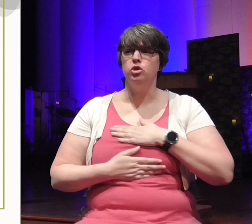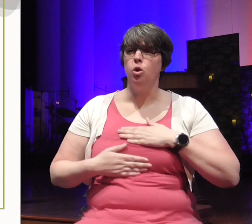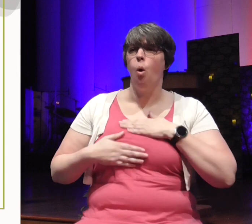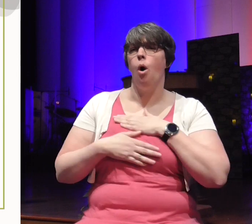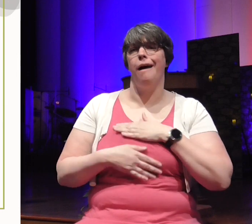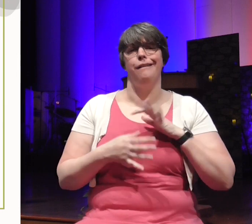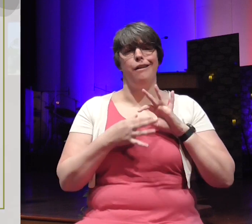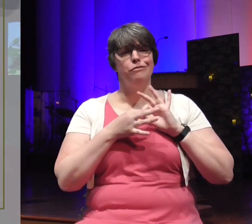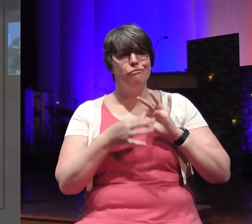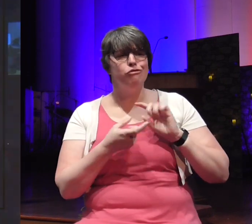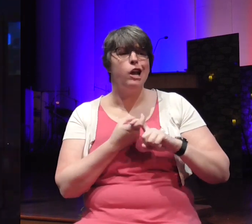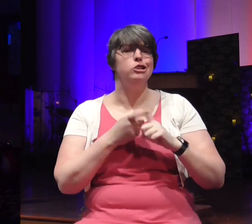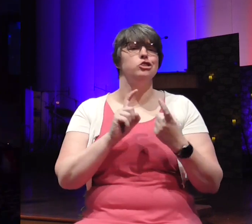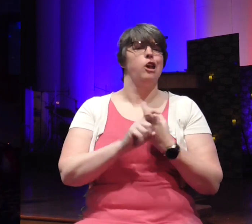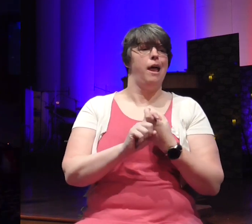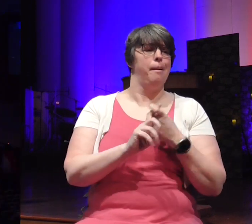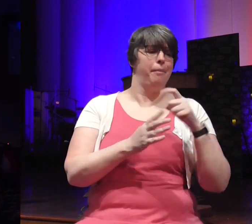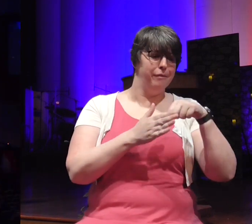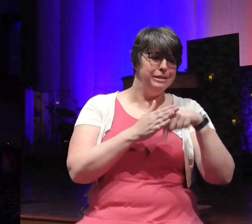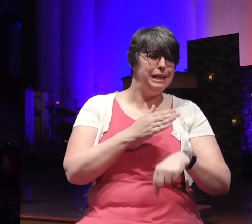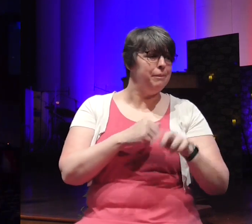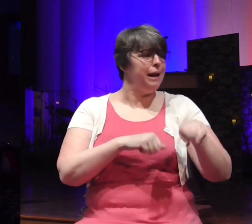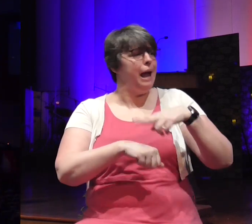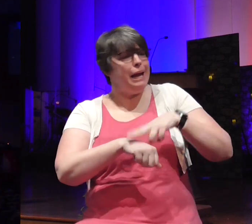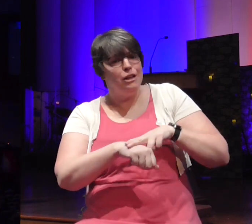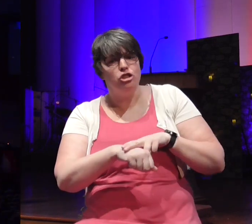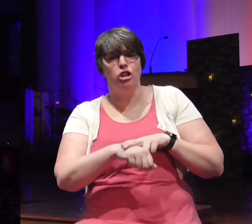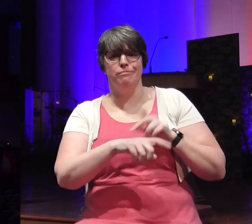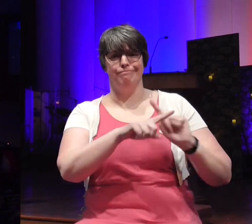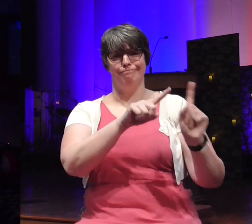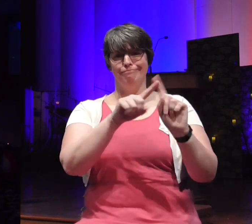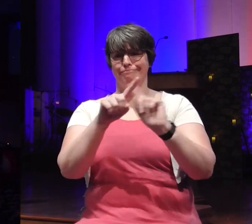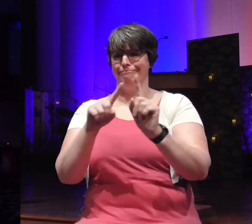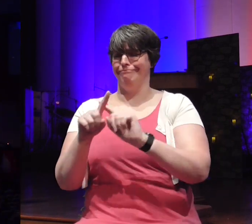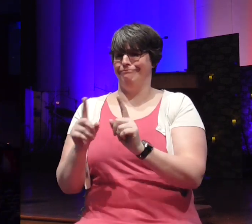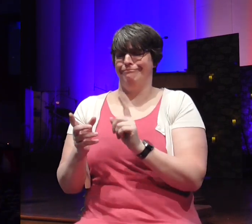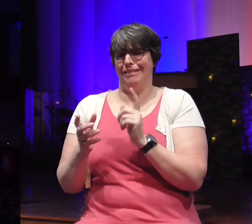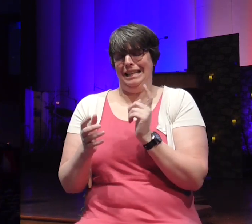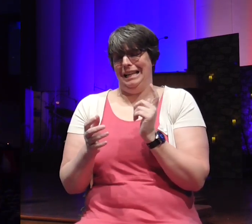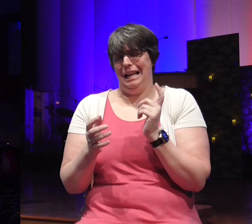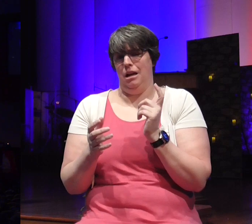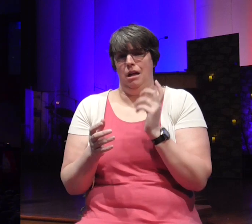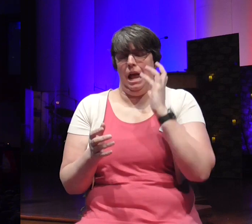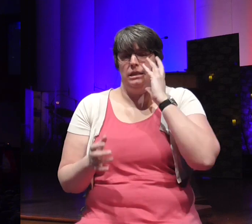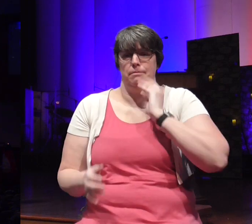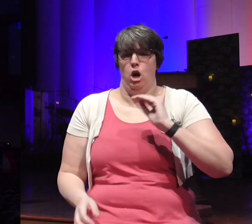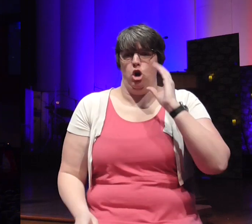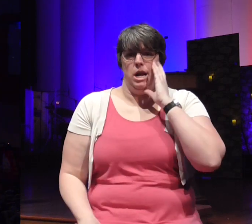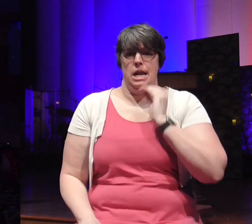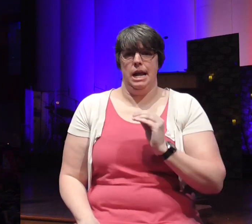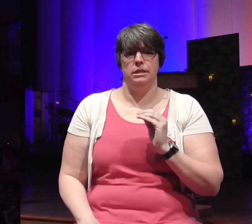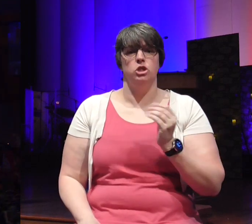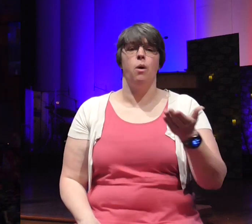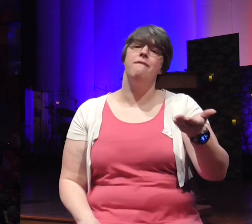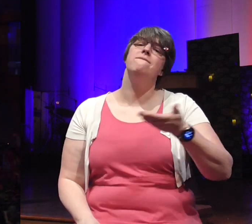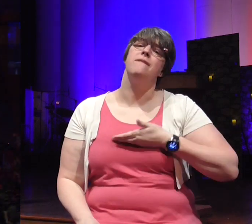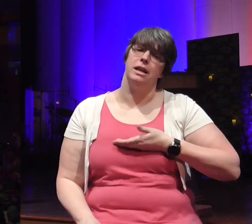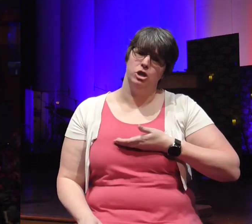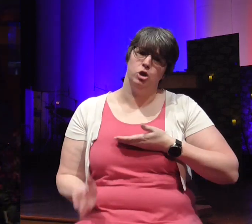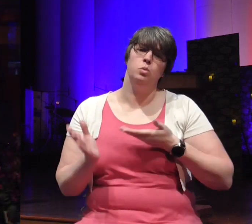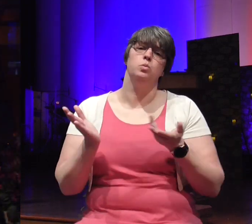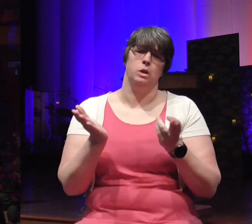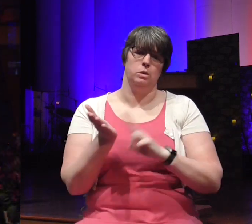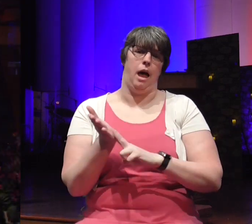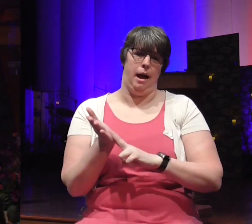and deepening in nature. It's really a spiritual renewal experience. And I invite you to do that. It's